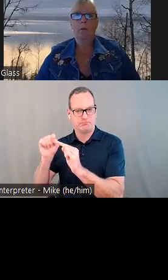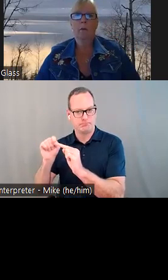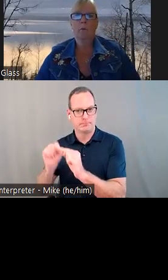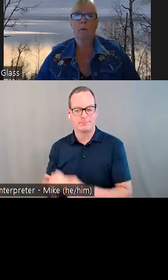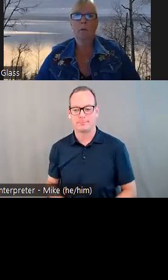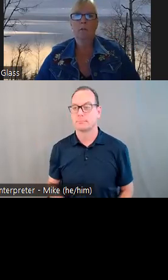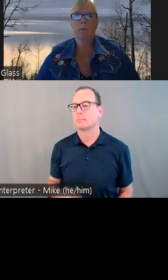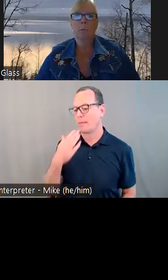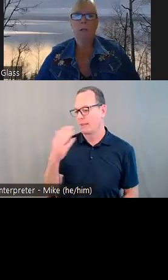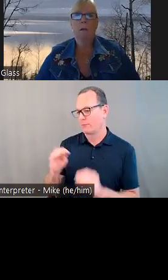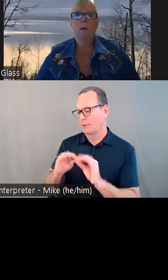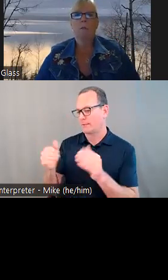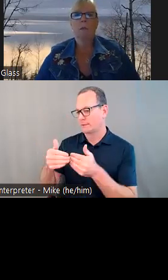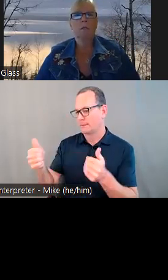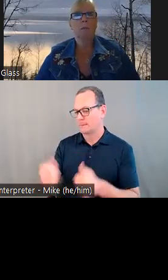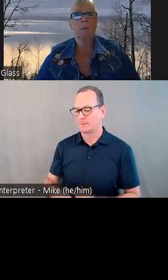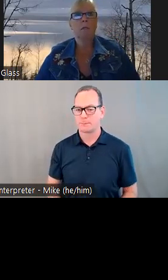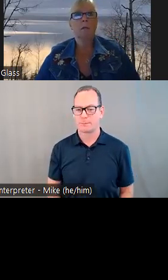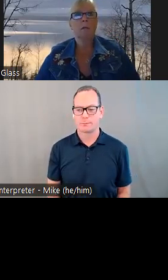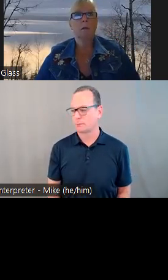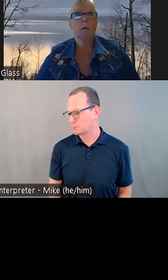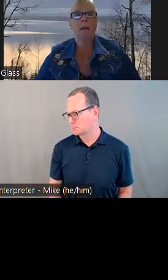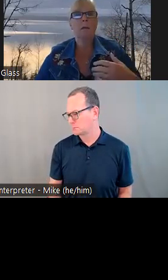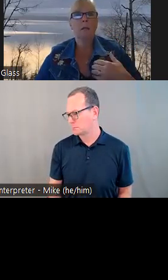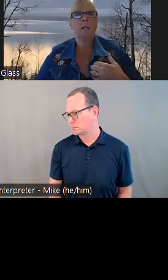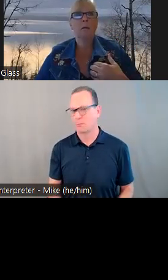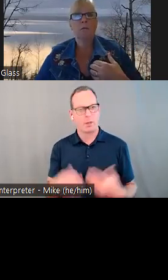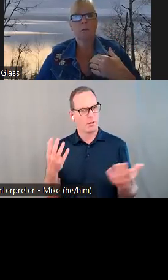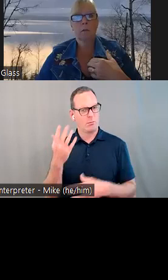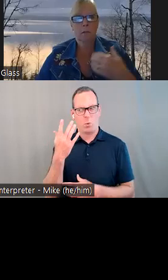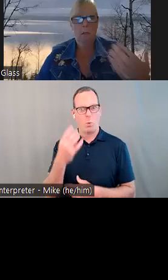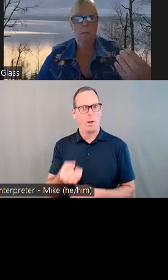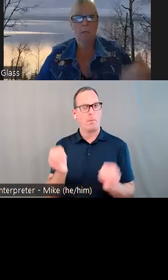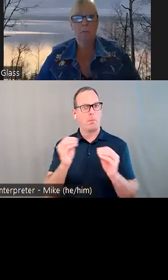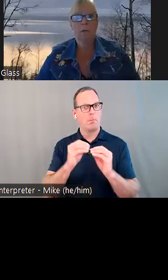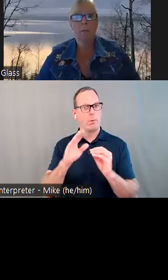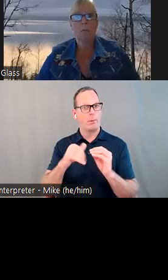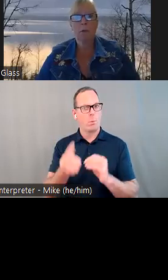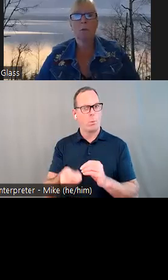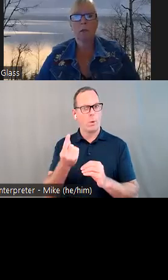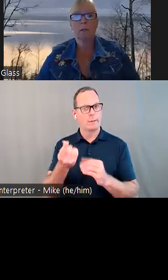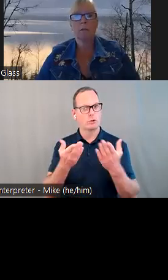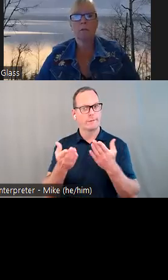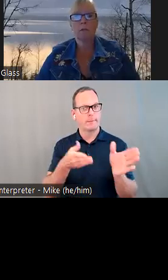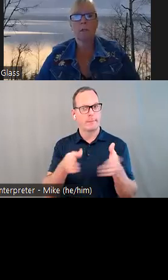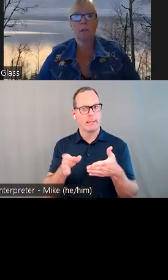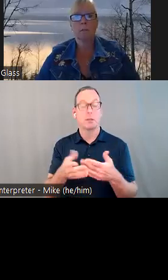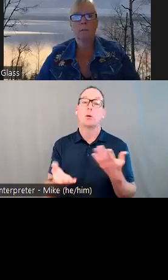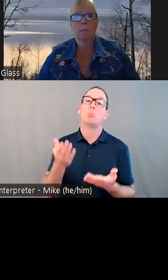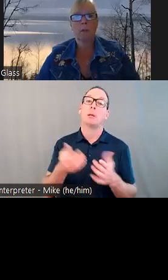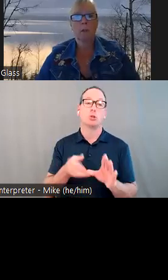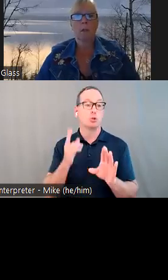Why would you have more than one service plan? Because maybe I come in and out of your LBS program more than once in a fiscal